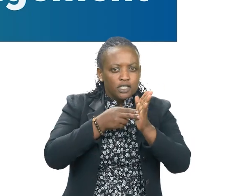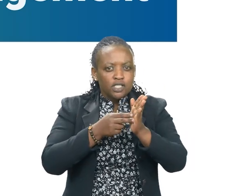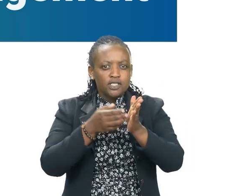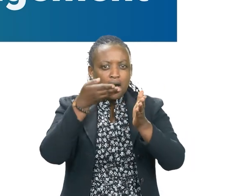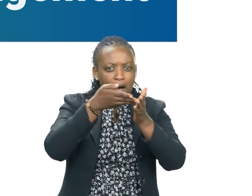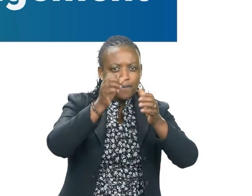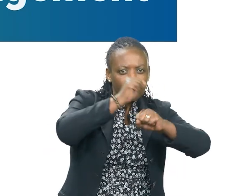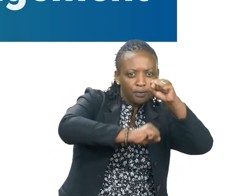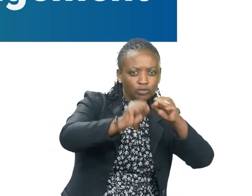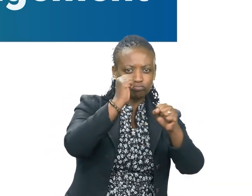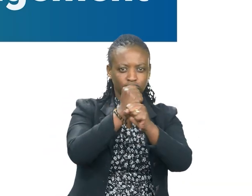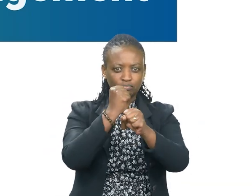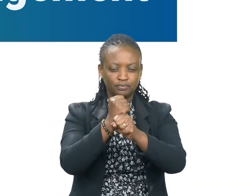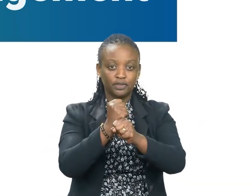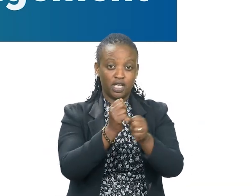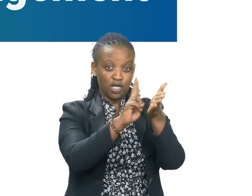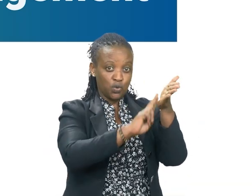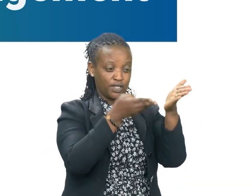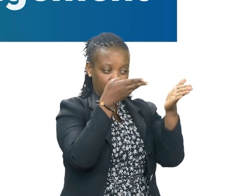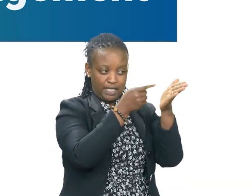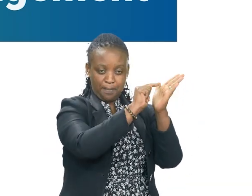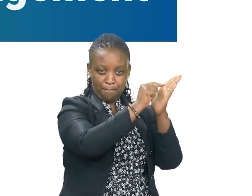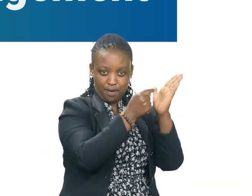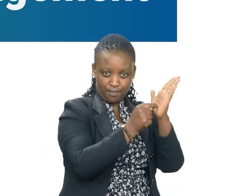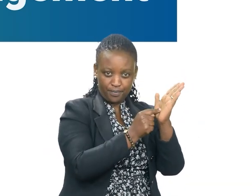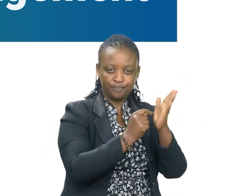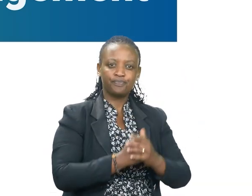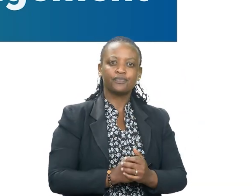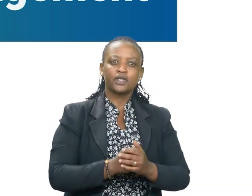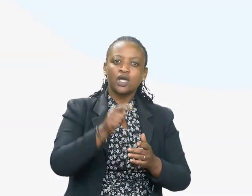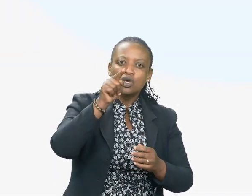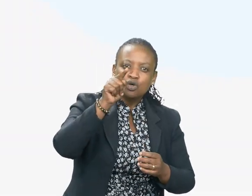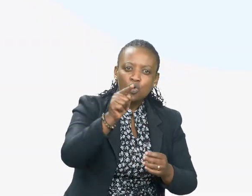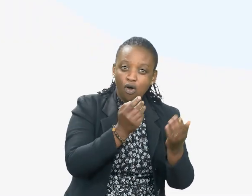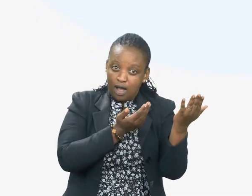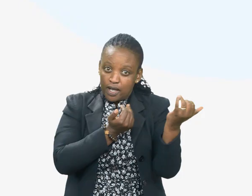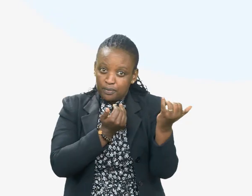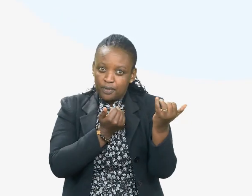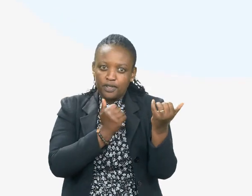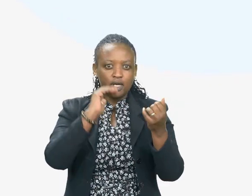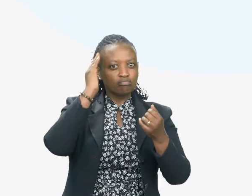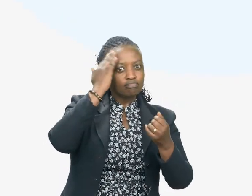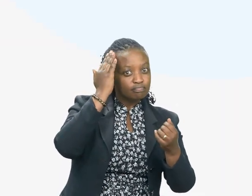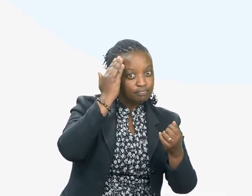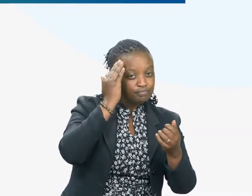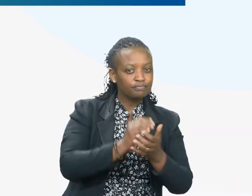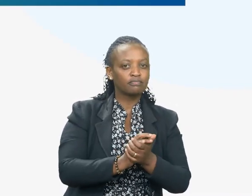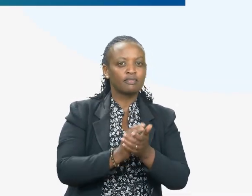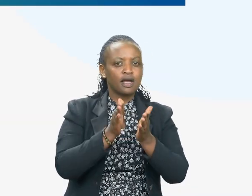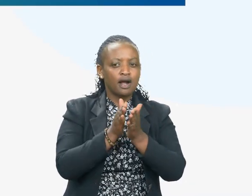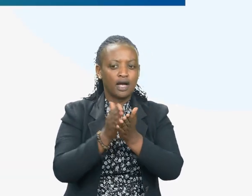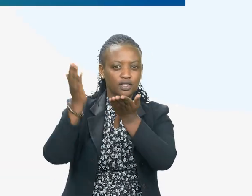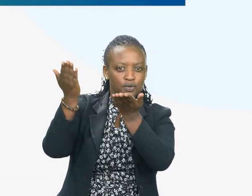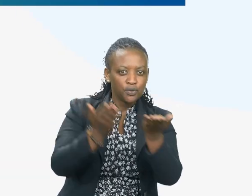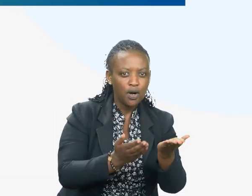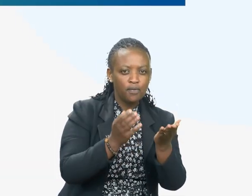Multiple means of engagement. To apply this principle, you are expected to